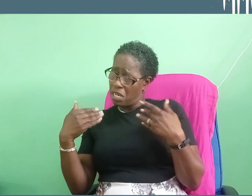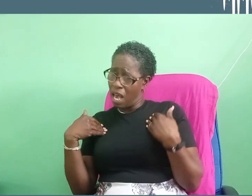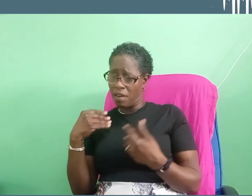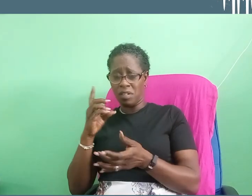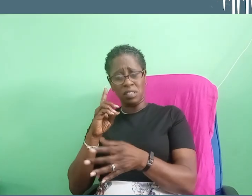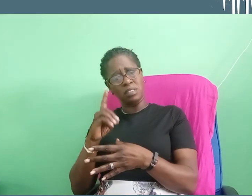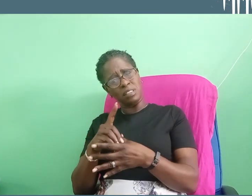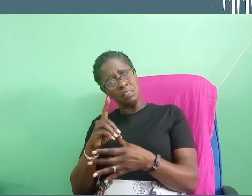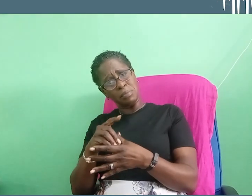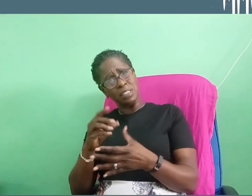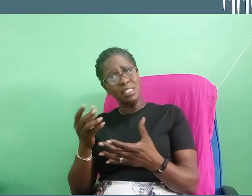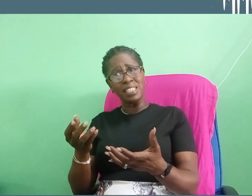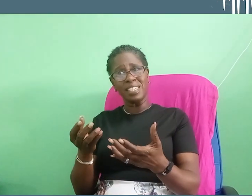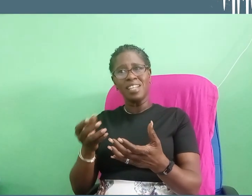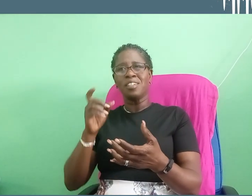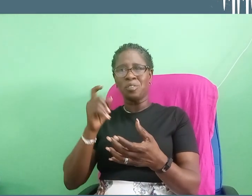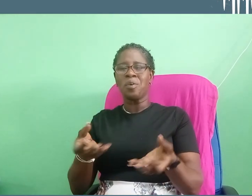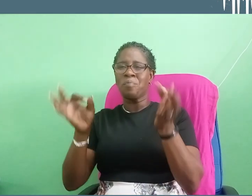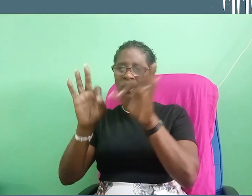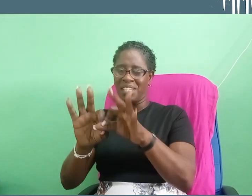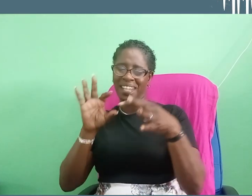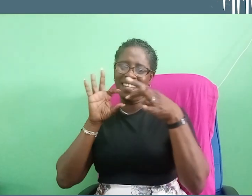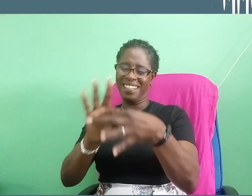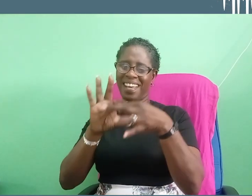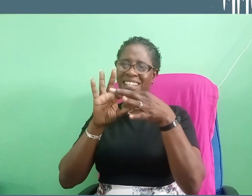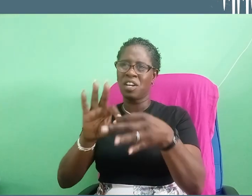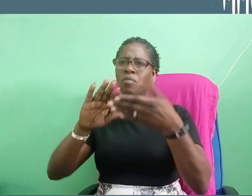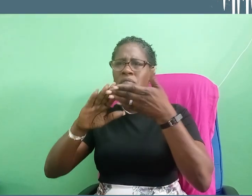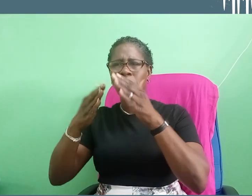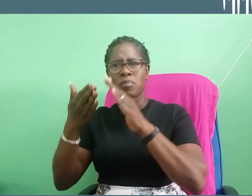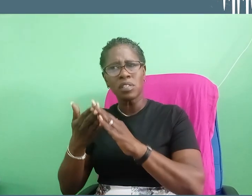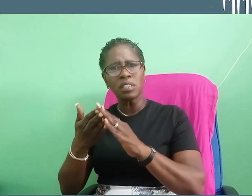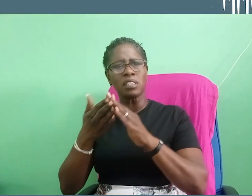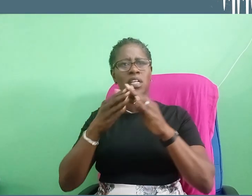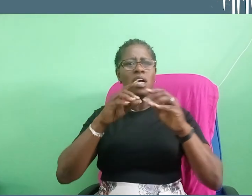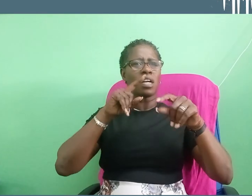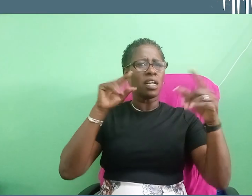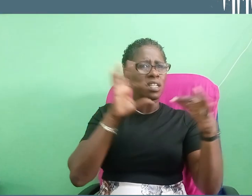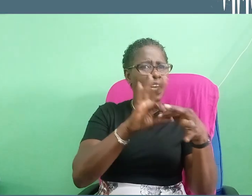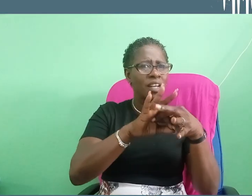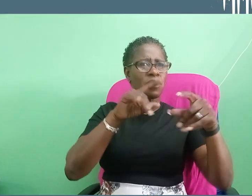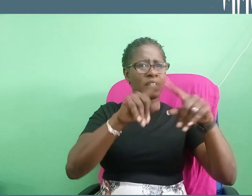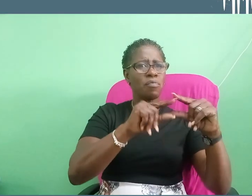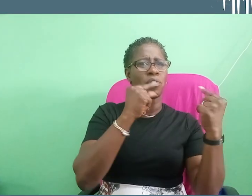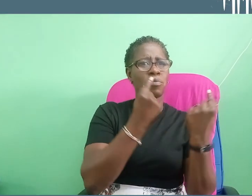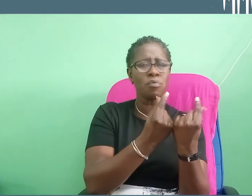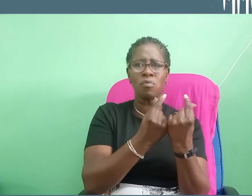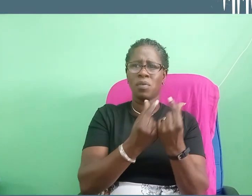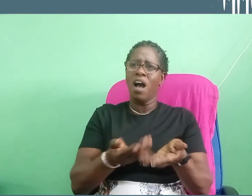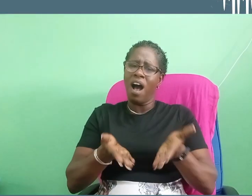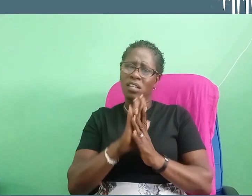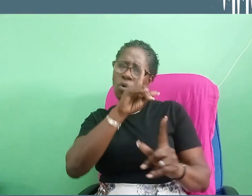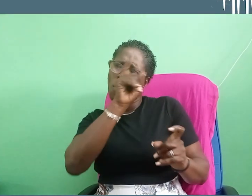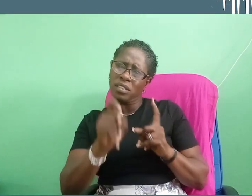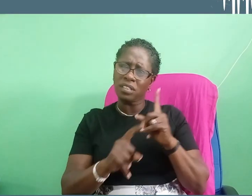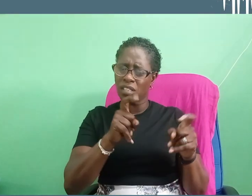space, connecting with communities who are already working in the disability realm and asking a lot of questions about what they're